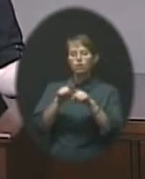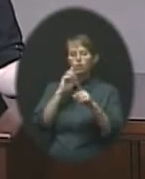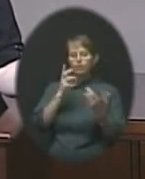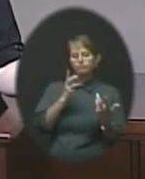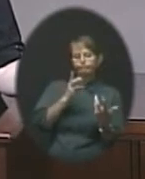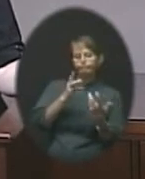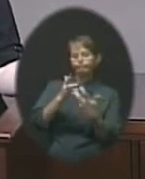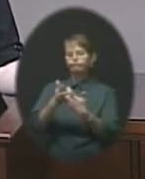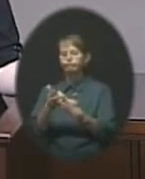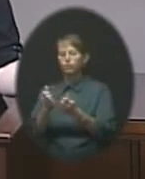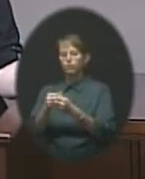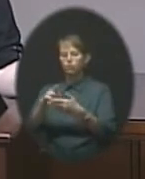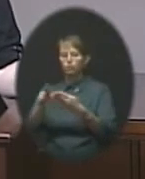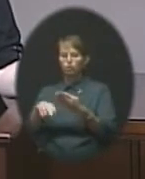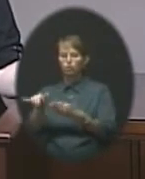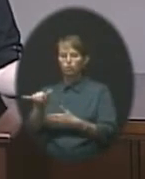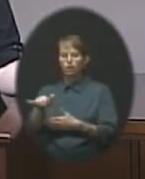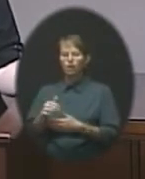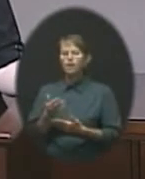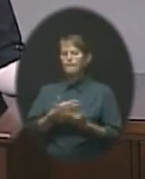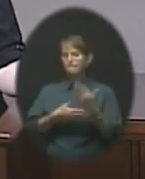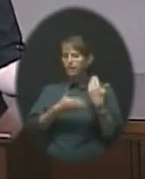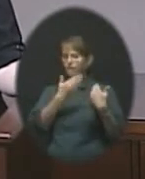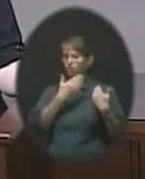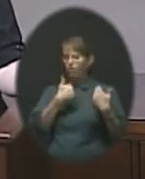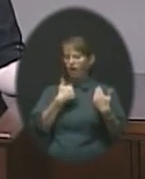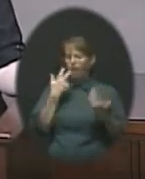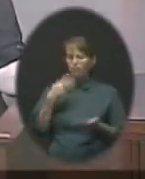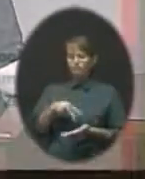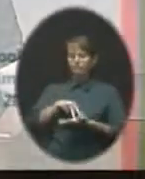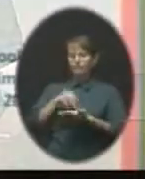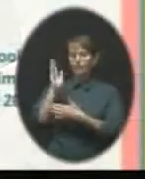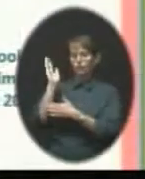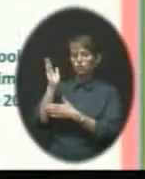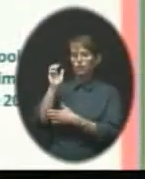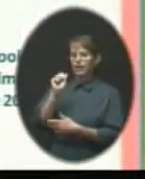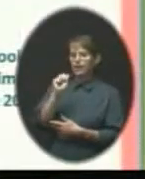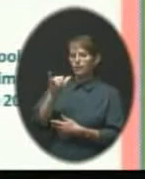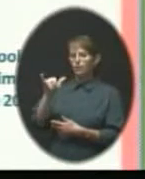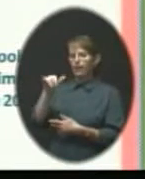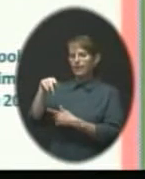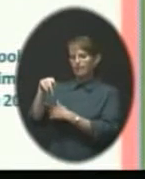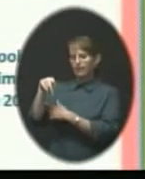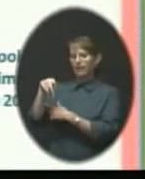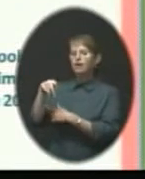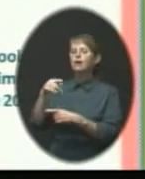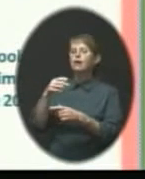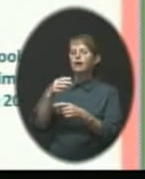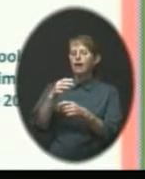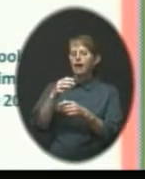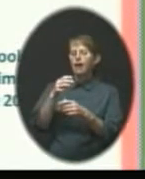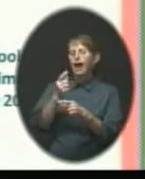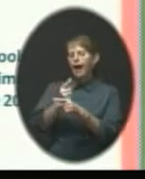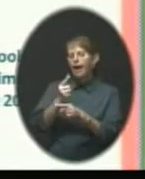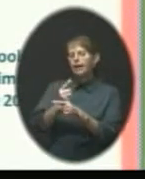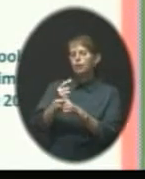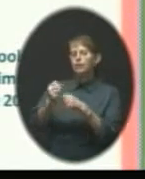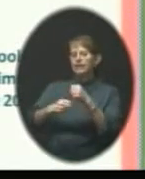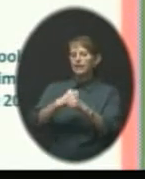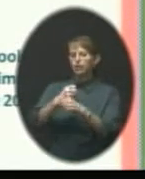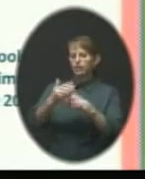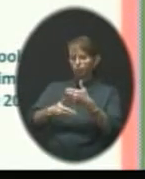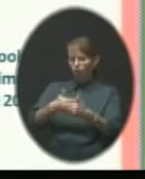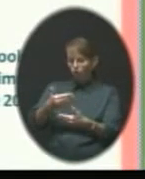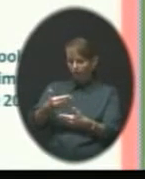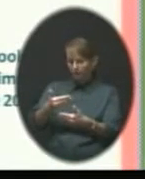As we, in the past, I would be standing up here and I would be sharing with you our AYP results or our adequate yearly progress. And I'm going to share